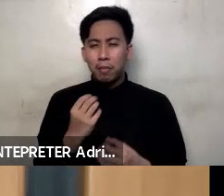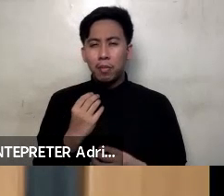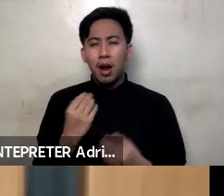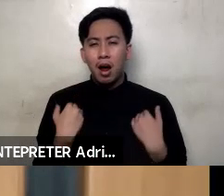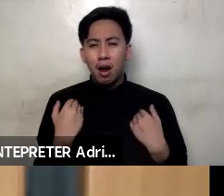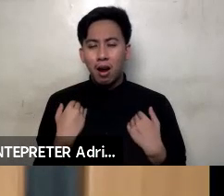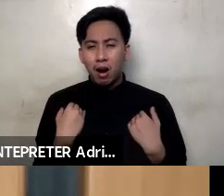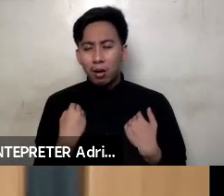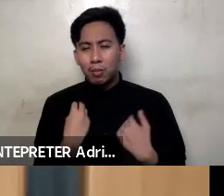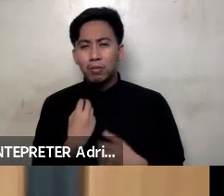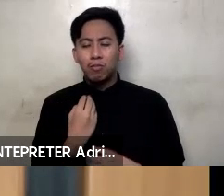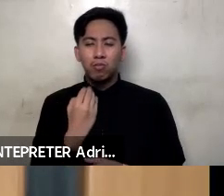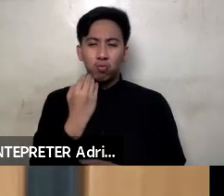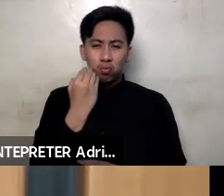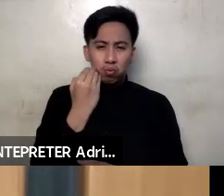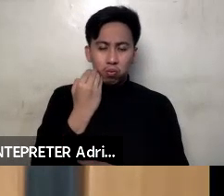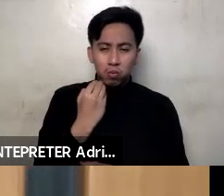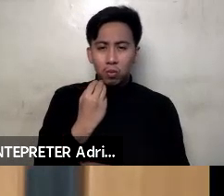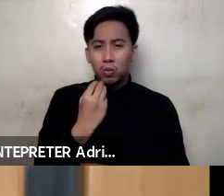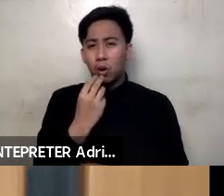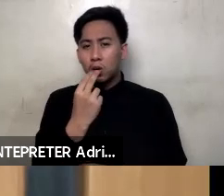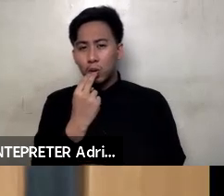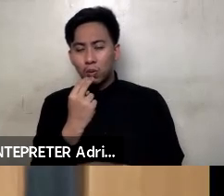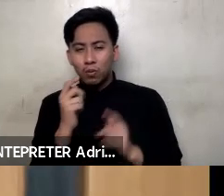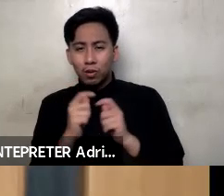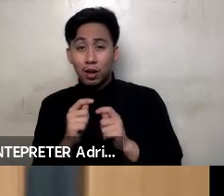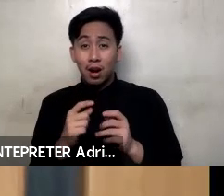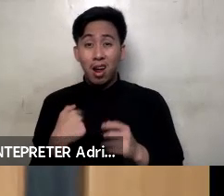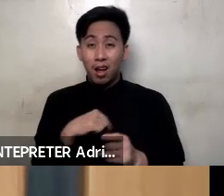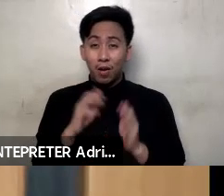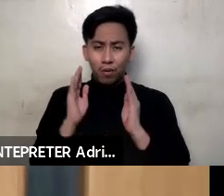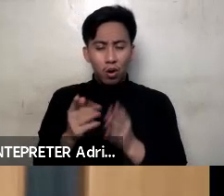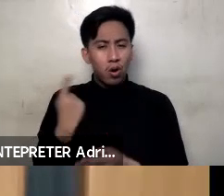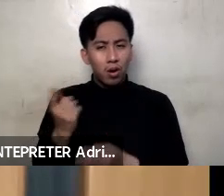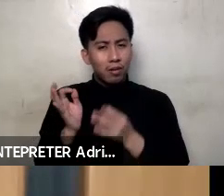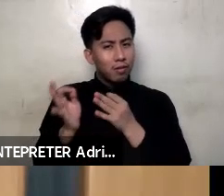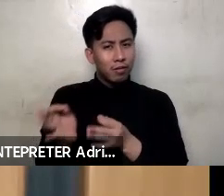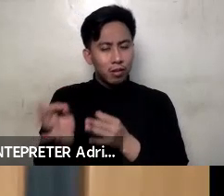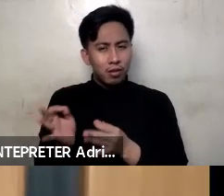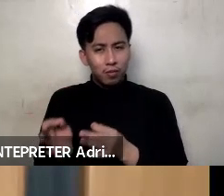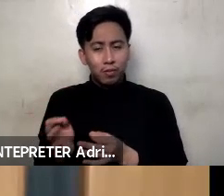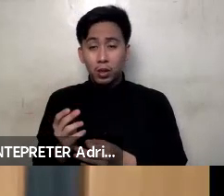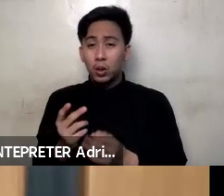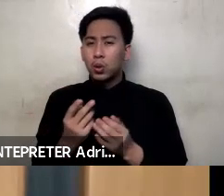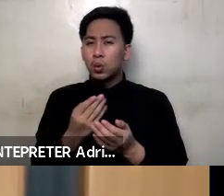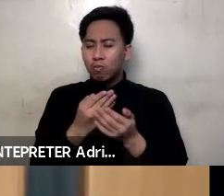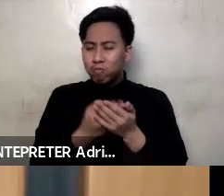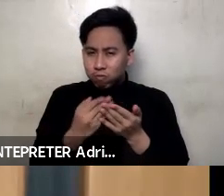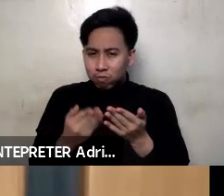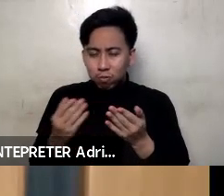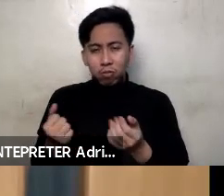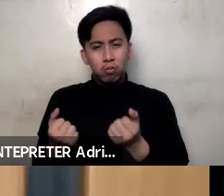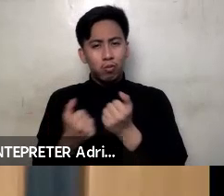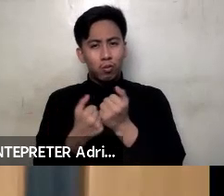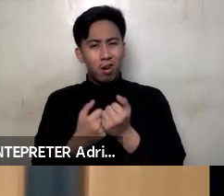interventions, these were mainly focused on feeding and providing supplementation because that's the only method